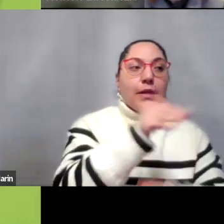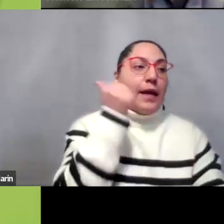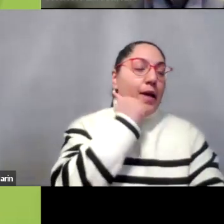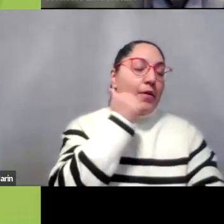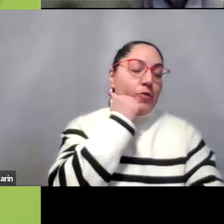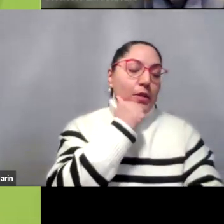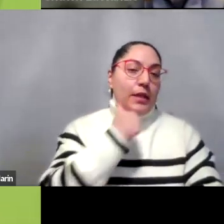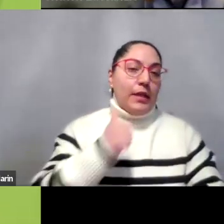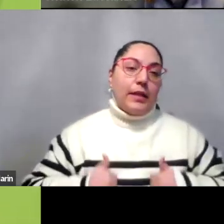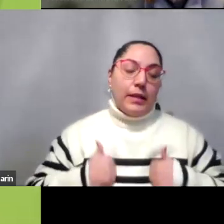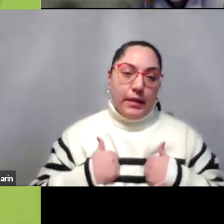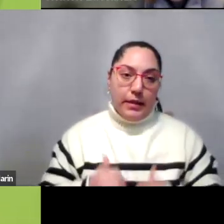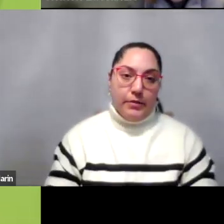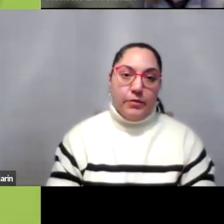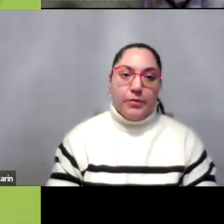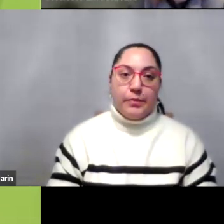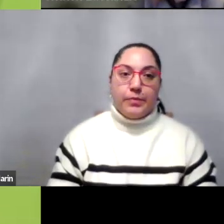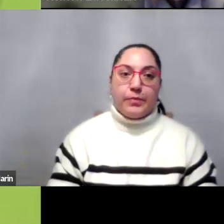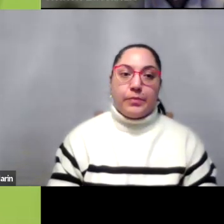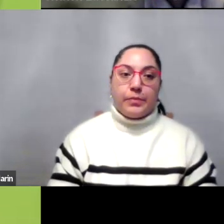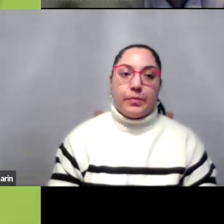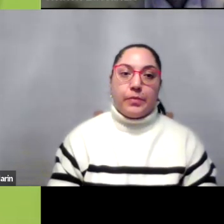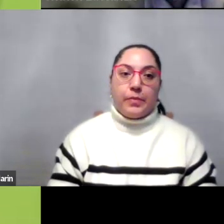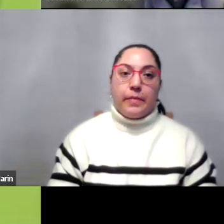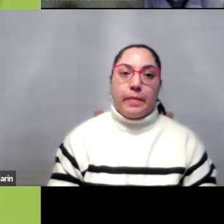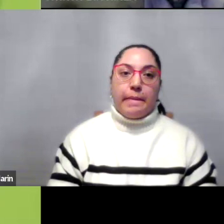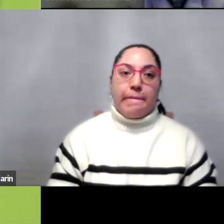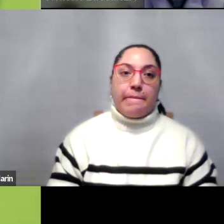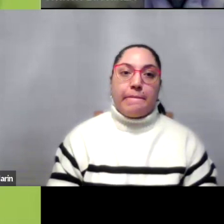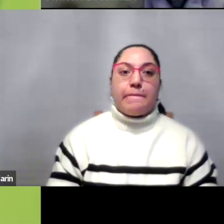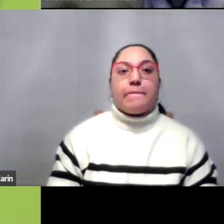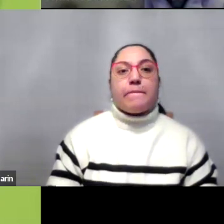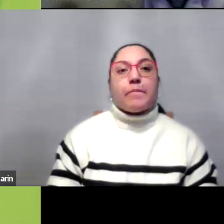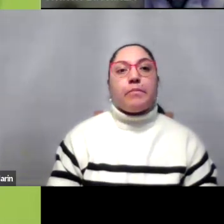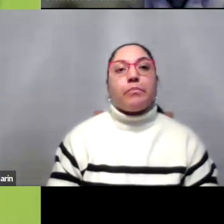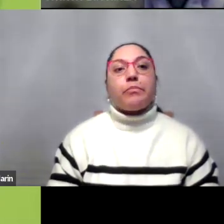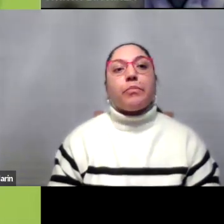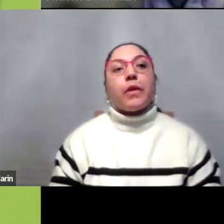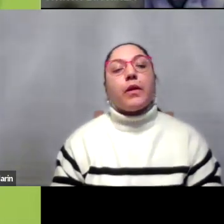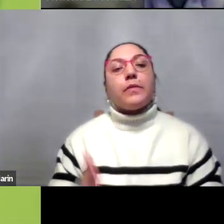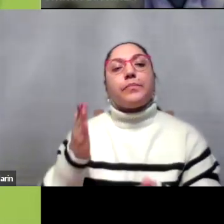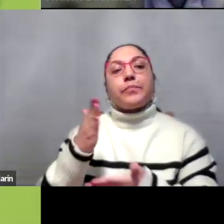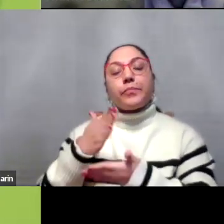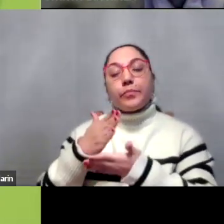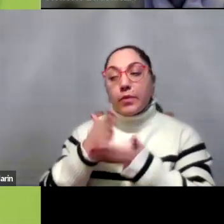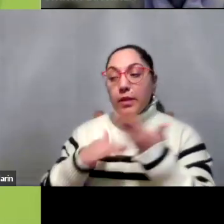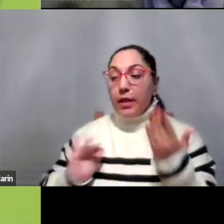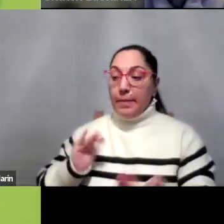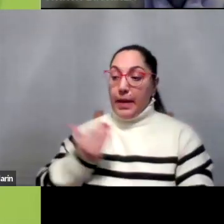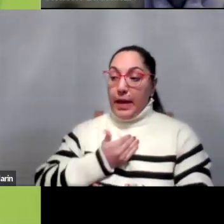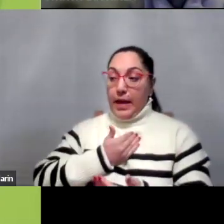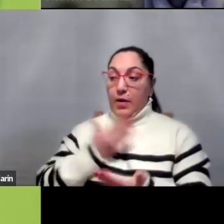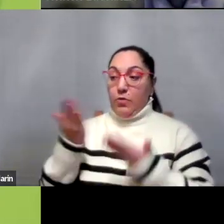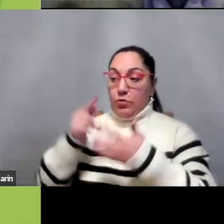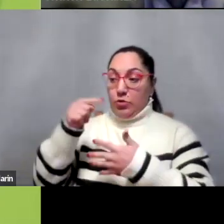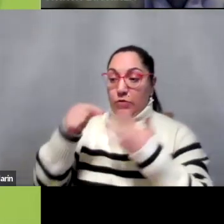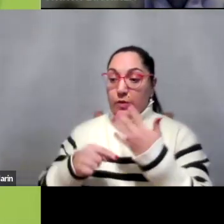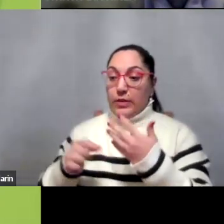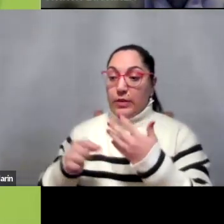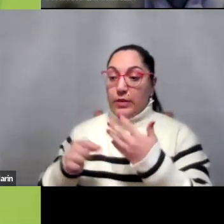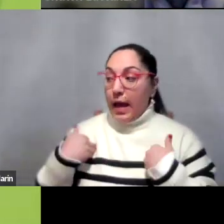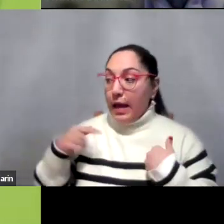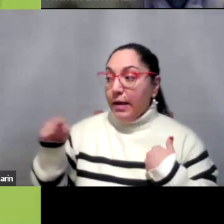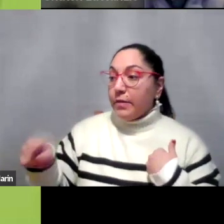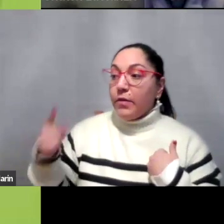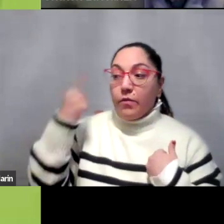lives. Next slide, please. And some of the services we have for children who have serious